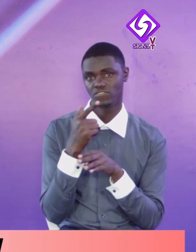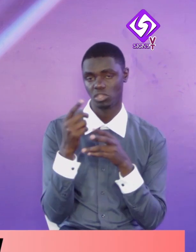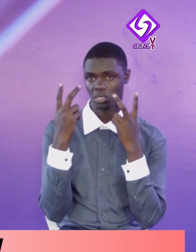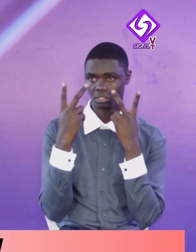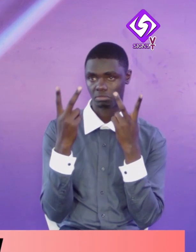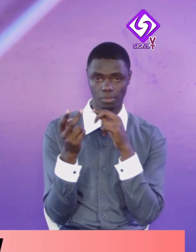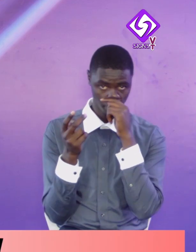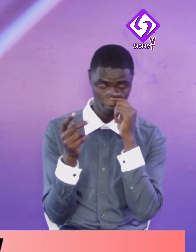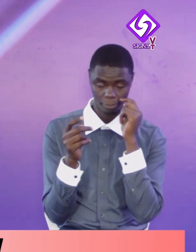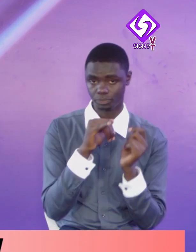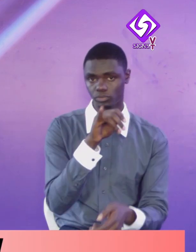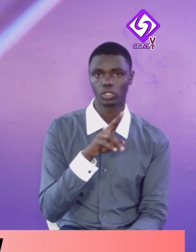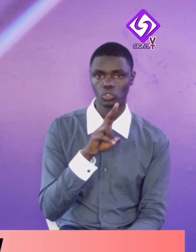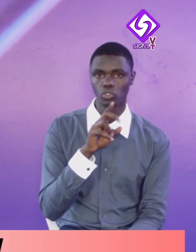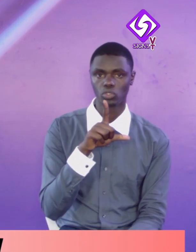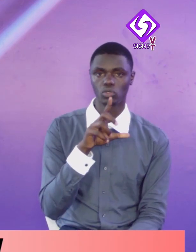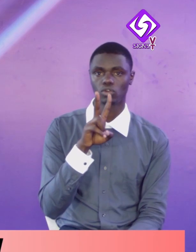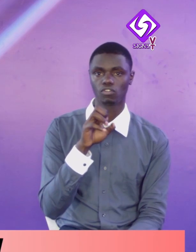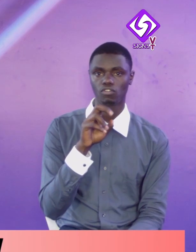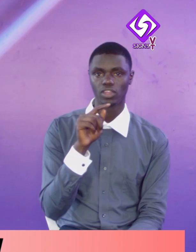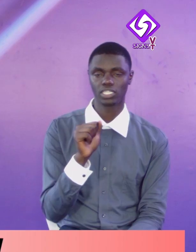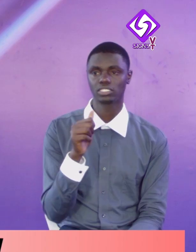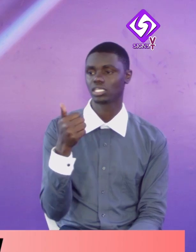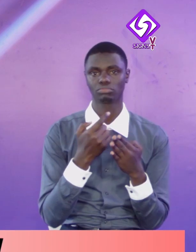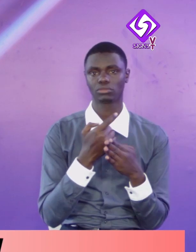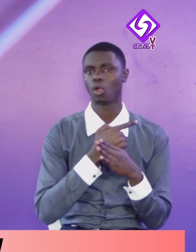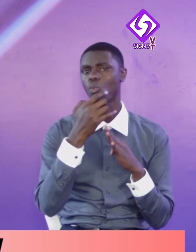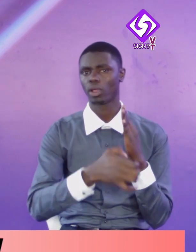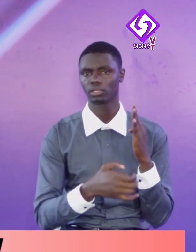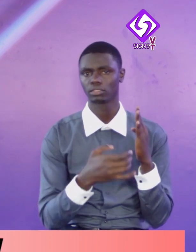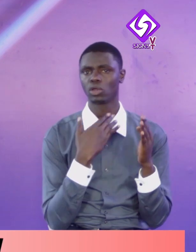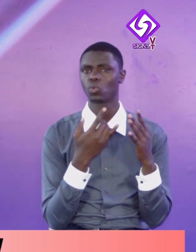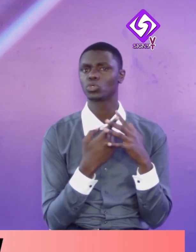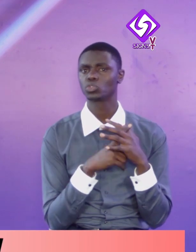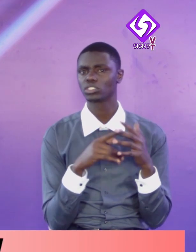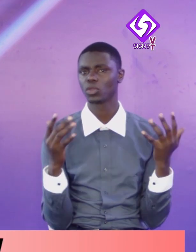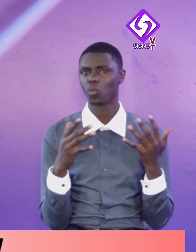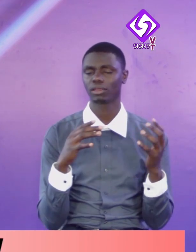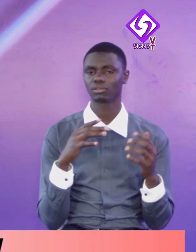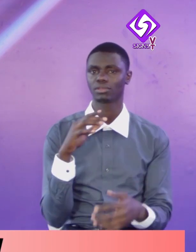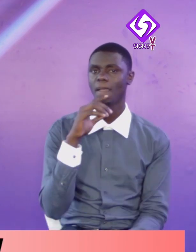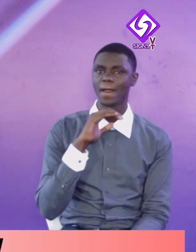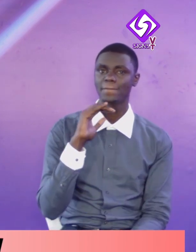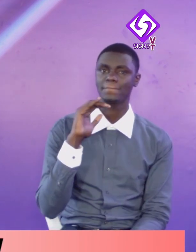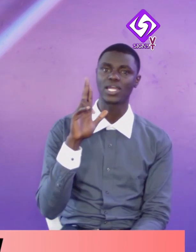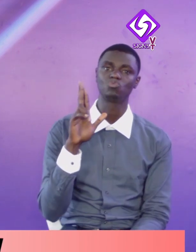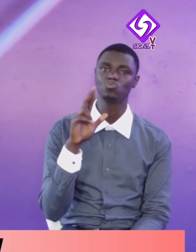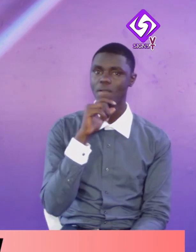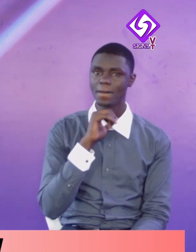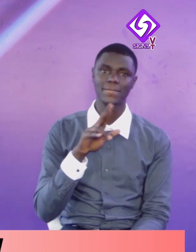Yeah. Juventus versus AC Milan. Eh? Yeah. All right. To start at Old Trafford,